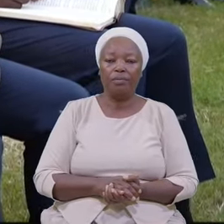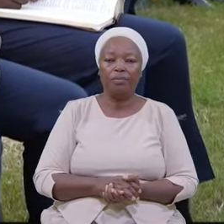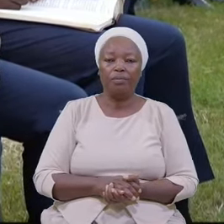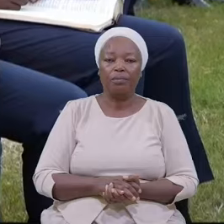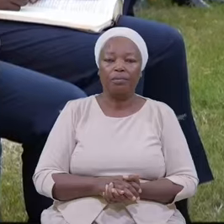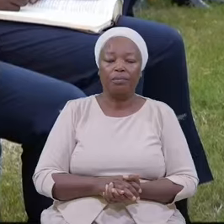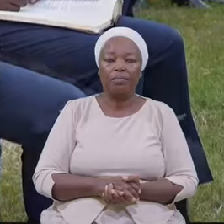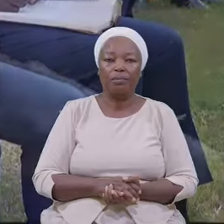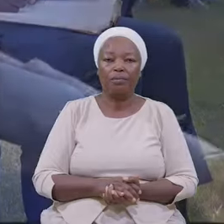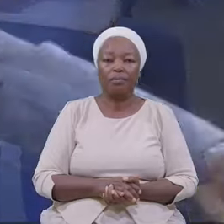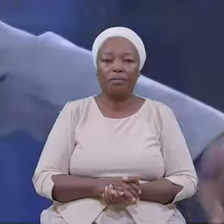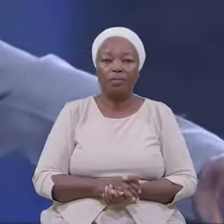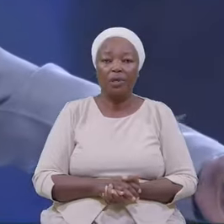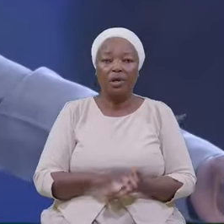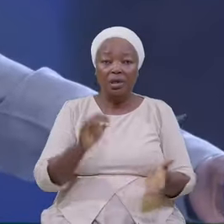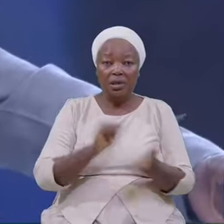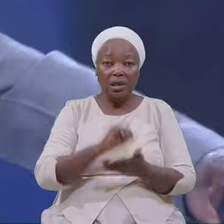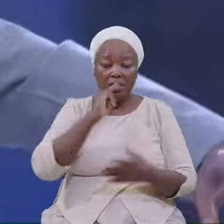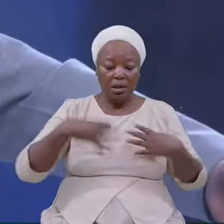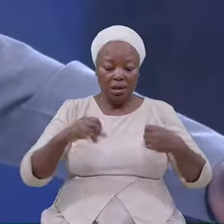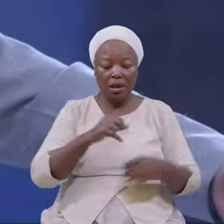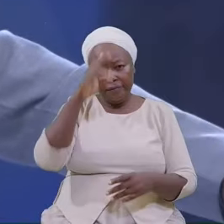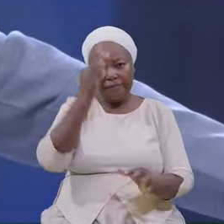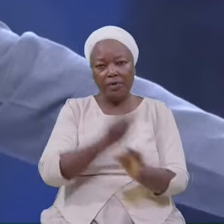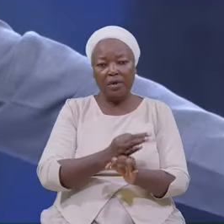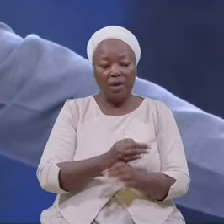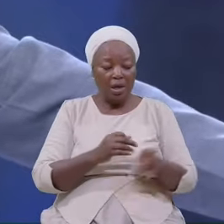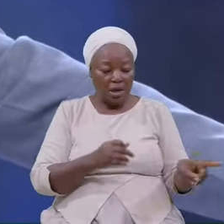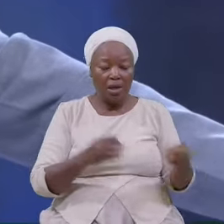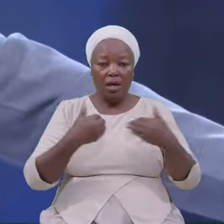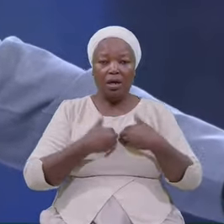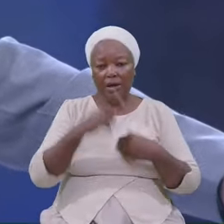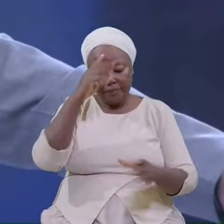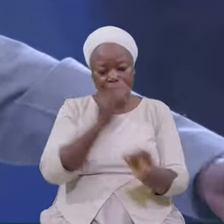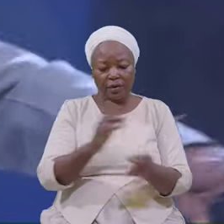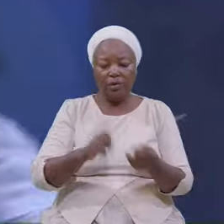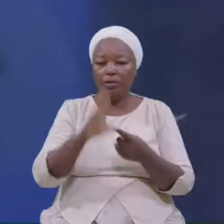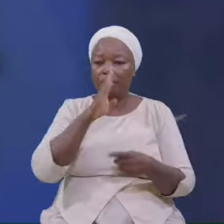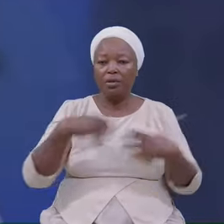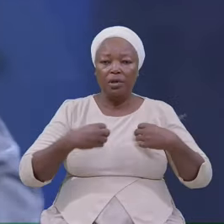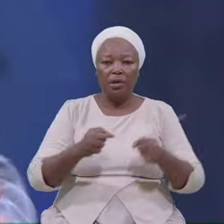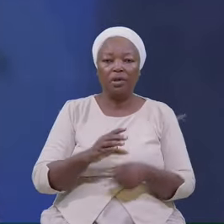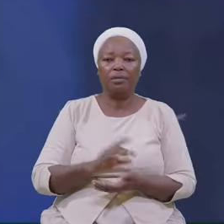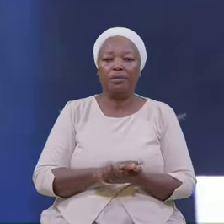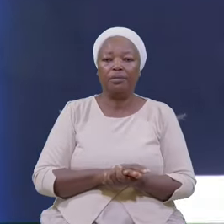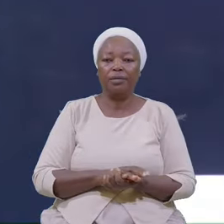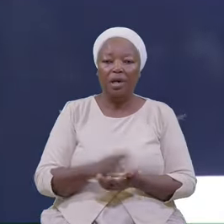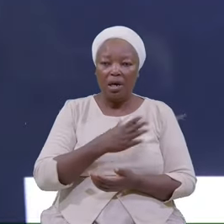qu'il avait la foi pour être guéri. C'est la foi qui guérit. Il avait la foi pour être